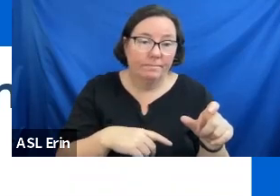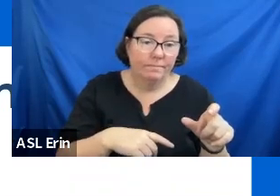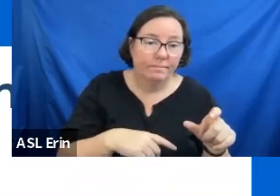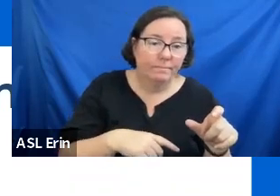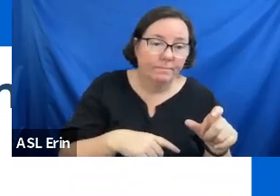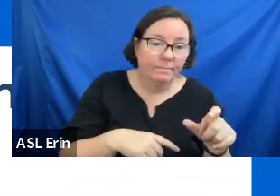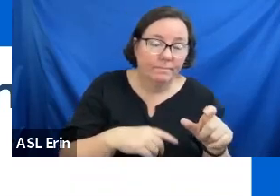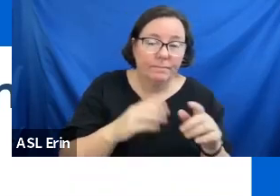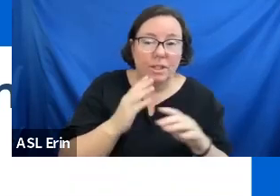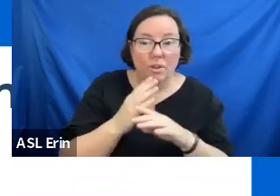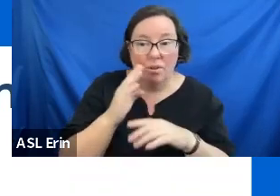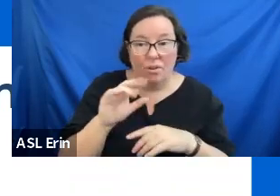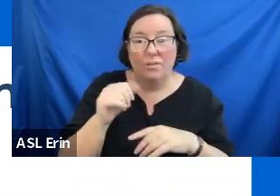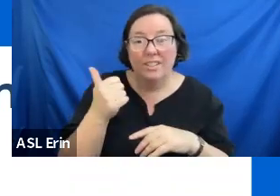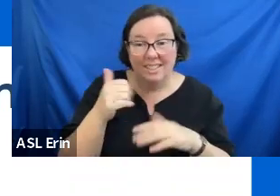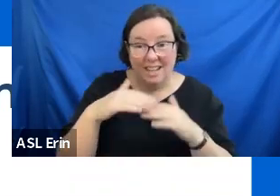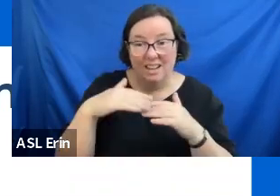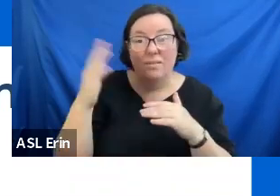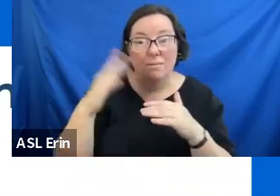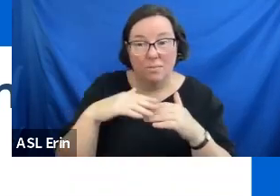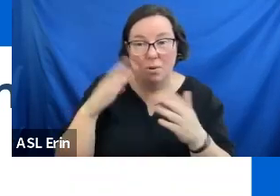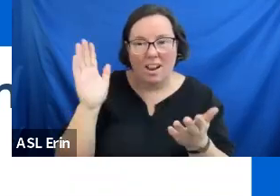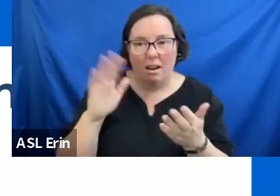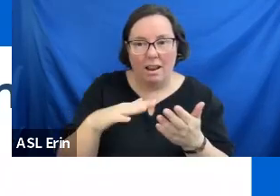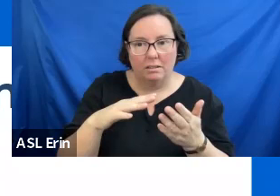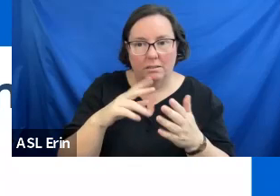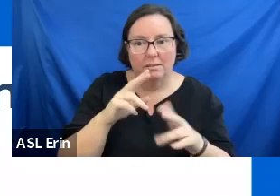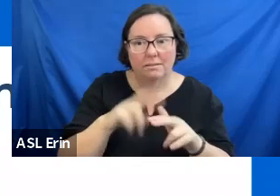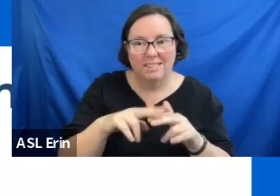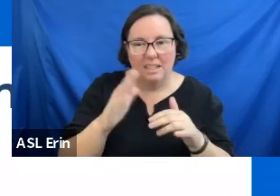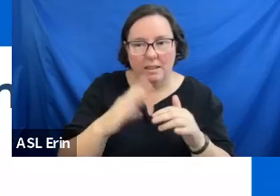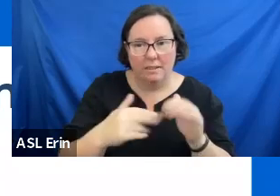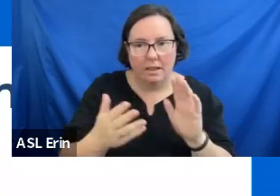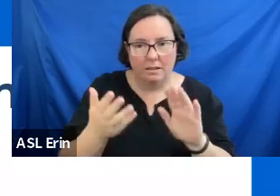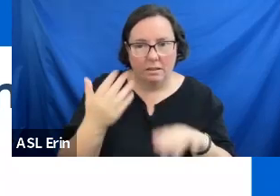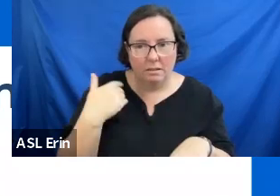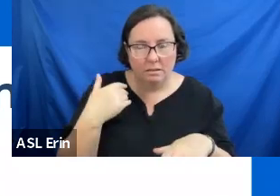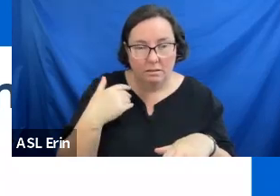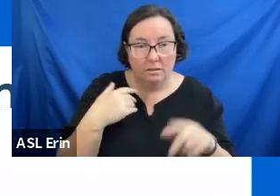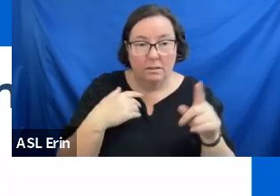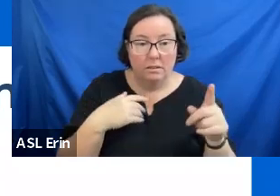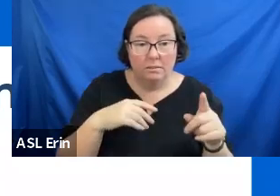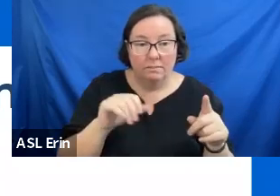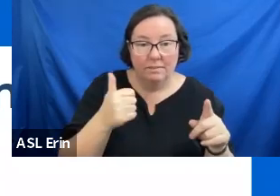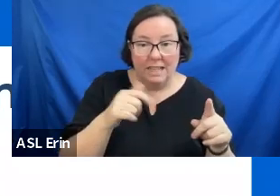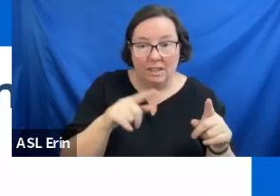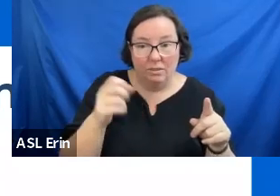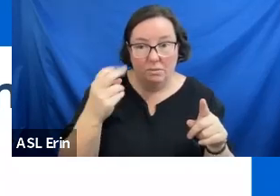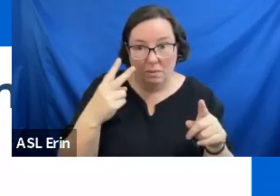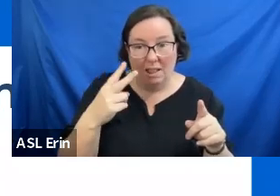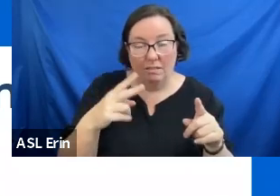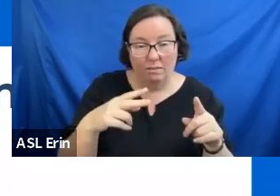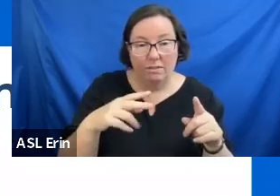that had a decline of anywhere from 10 to 12 seats. So the Boston Teachers